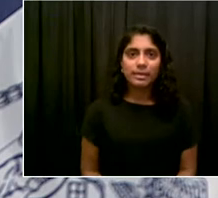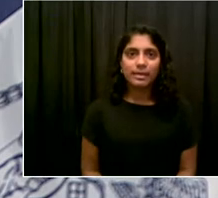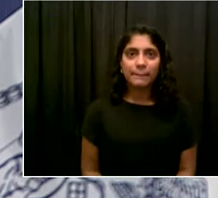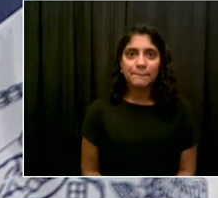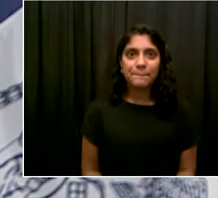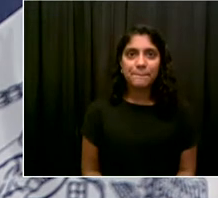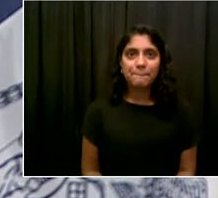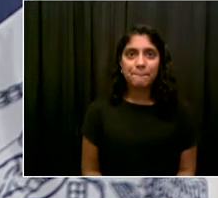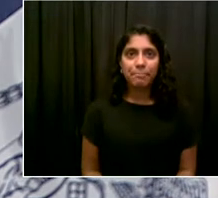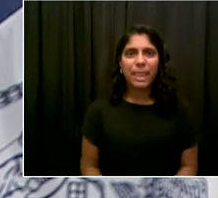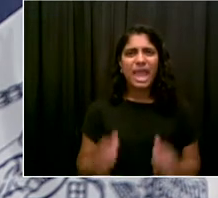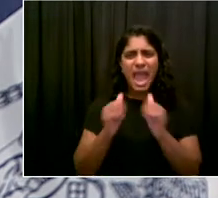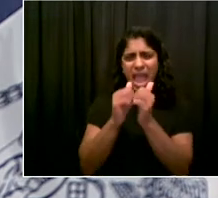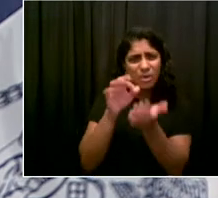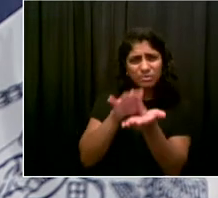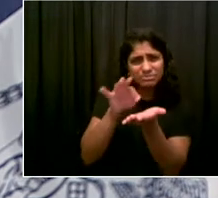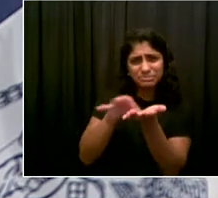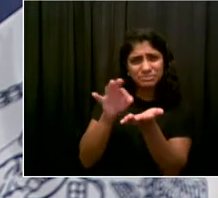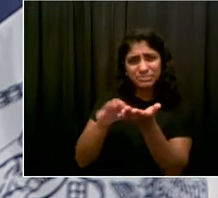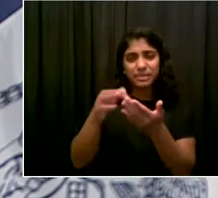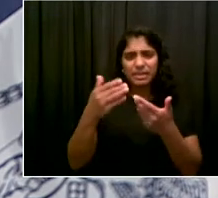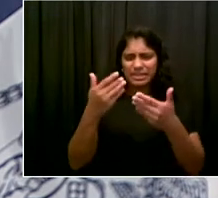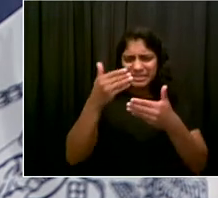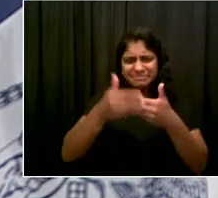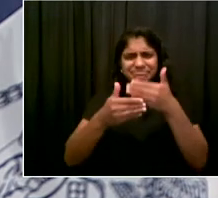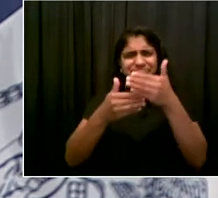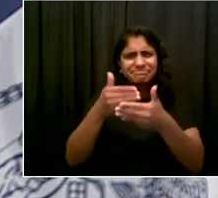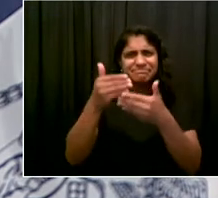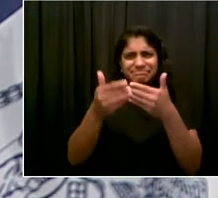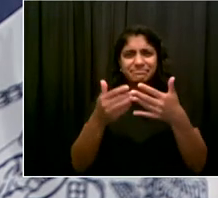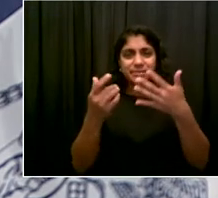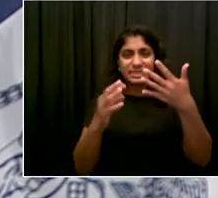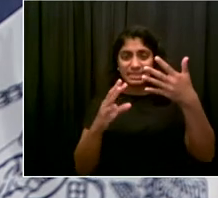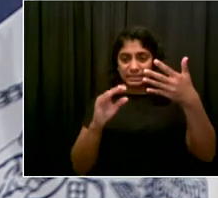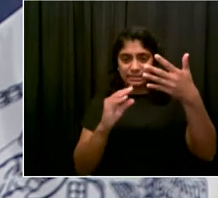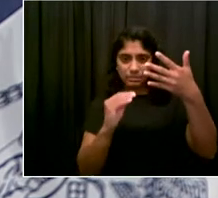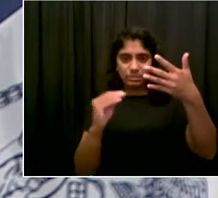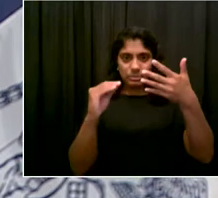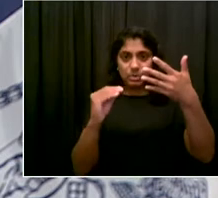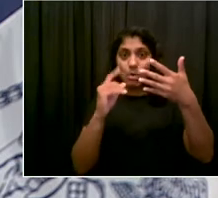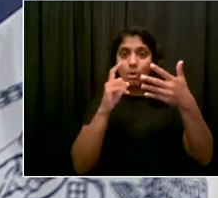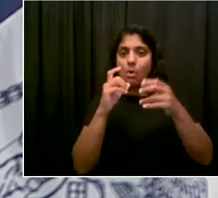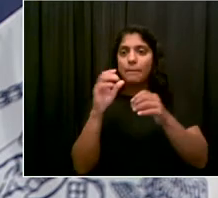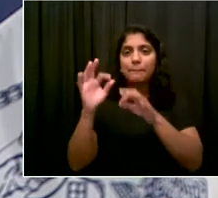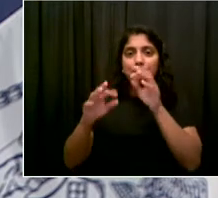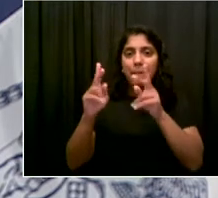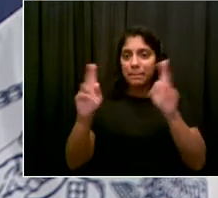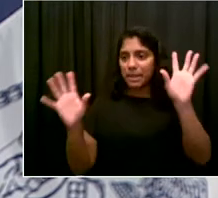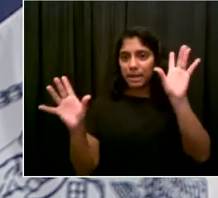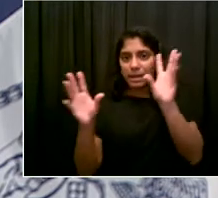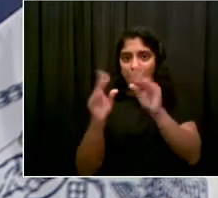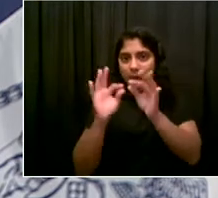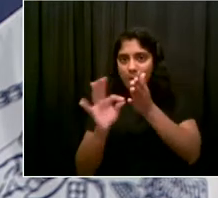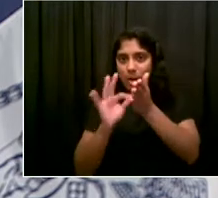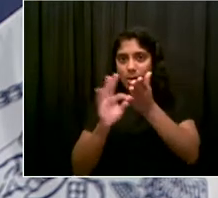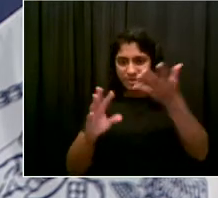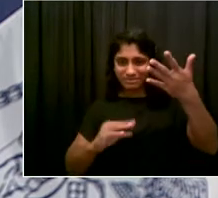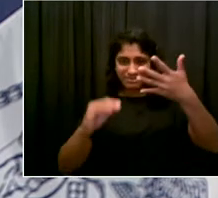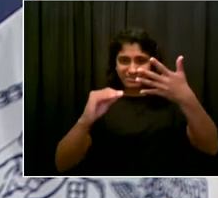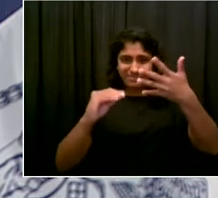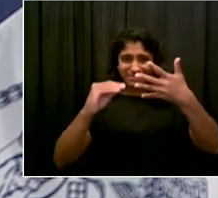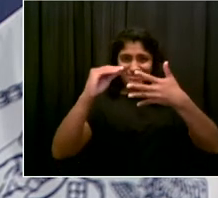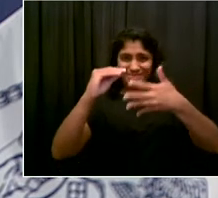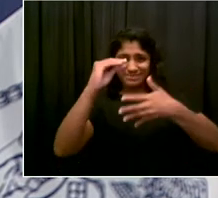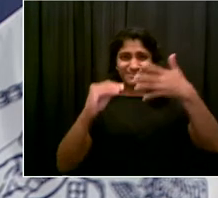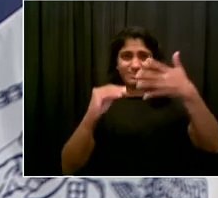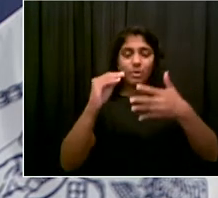unfolding, because it's brand new. We educated folks on how ranked choice voting worked originally. We're going to keep educating people